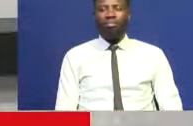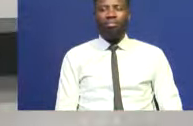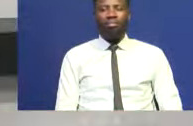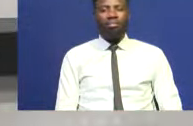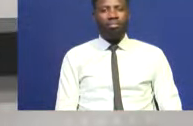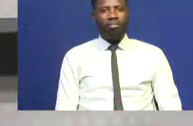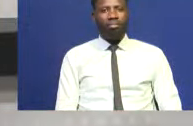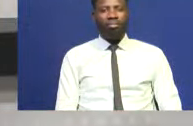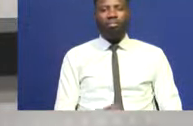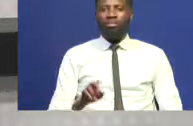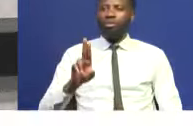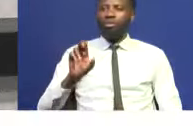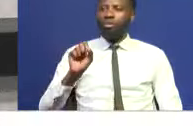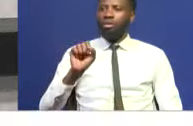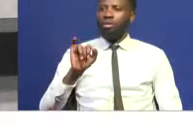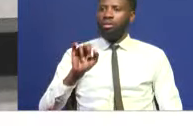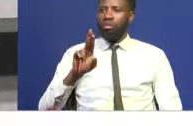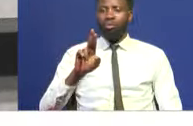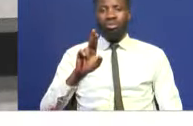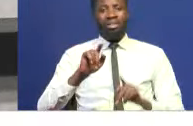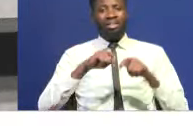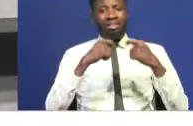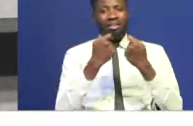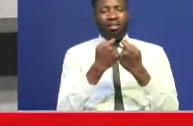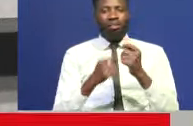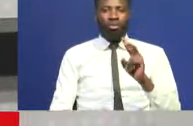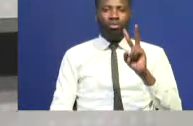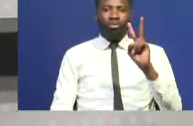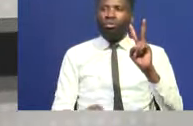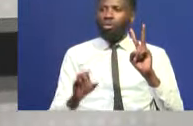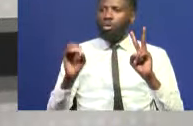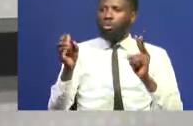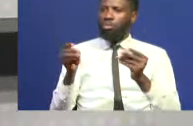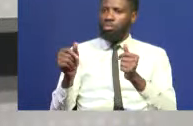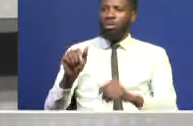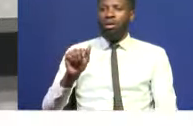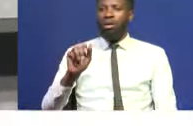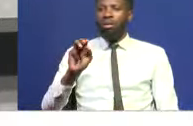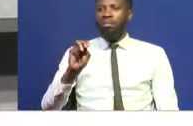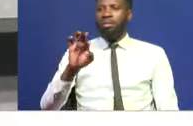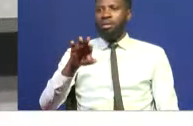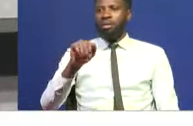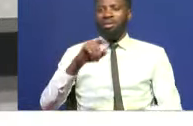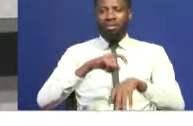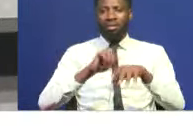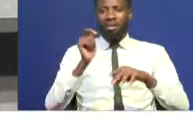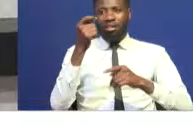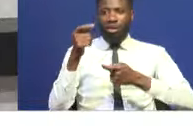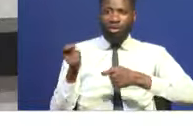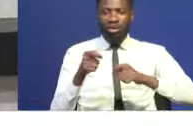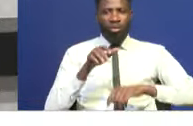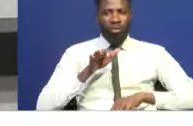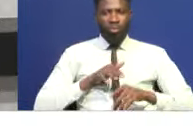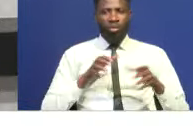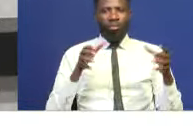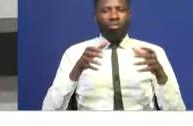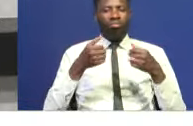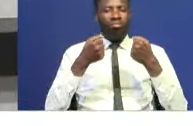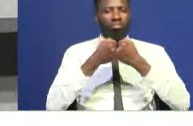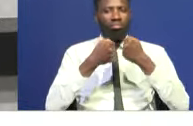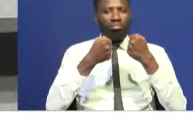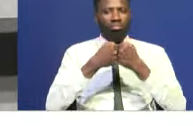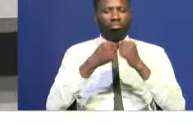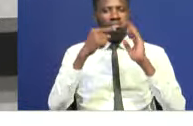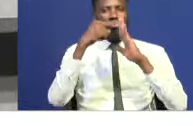And USIU Spartans labored to a 2-0 win against Amira Sailors during the Kenya Hockey Union Women's Premier League match played